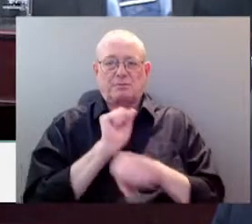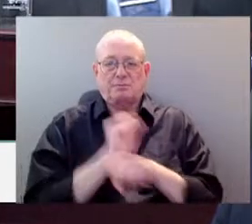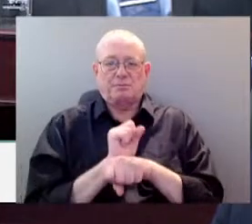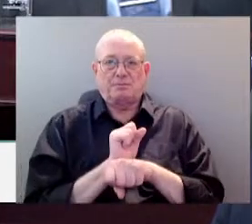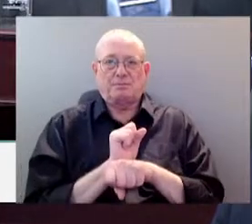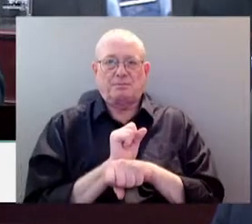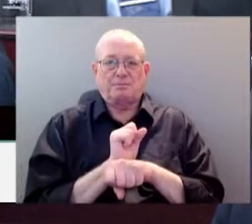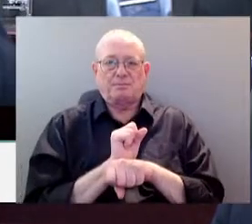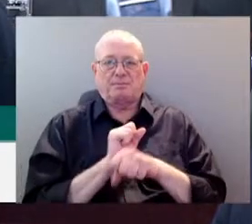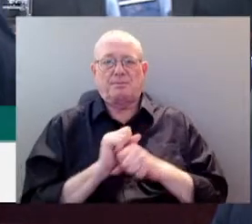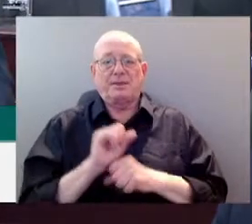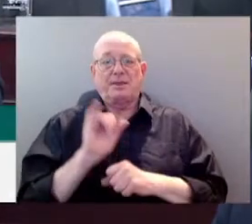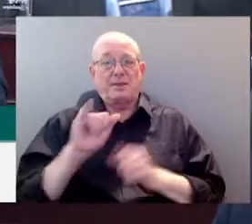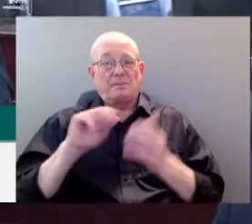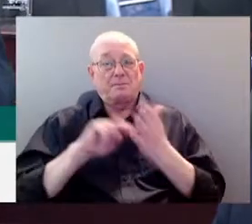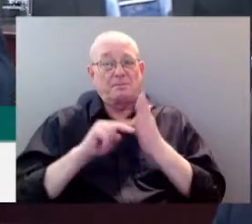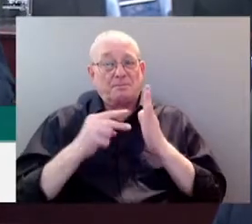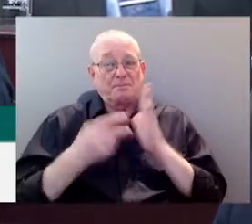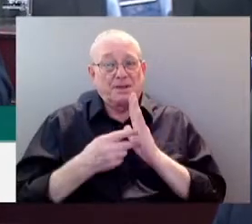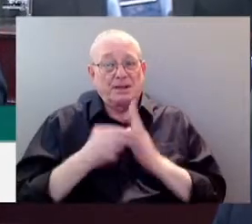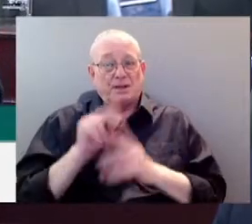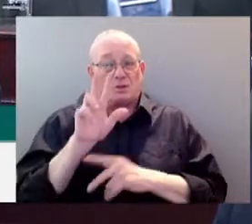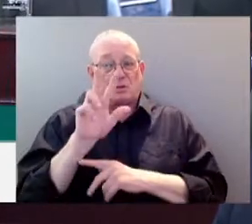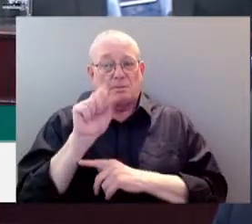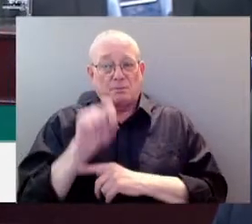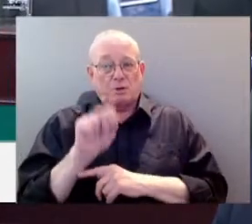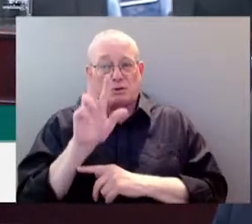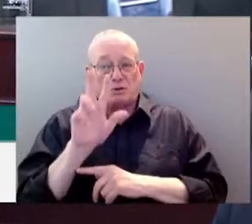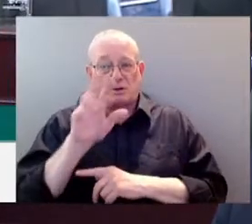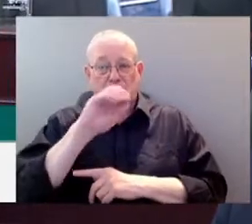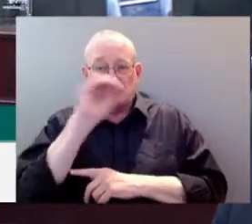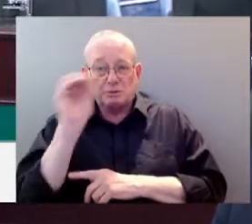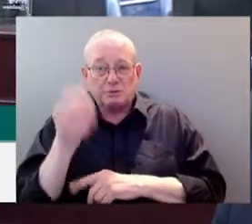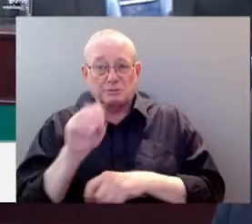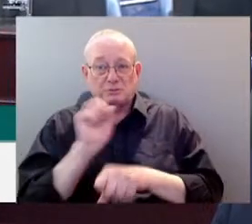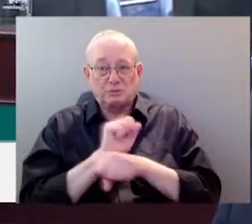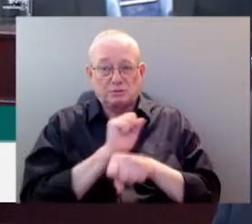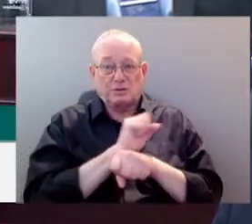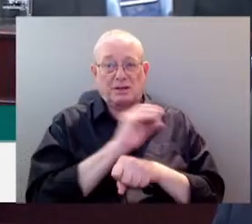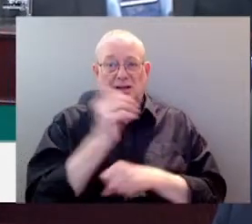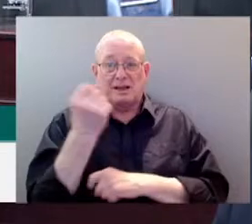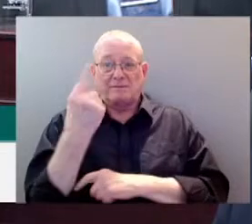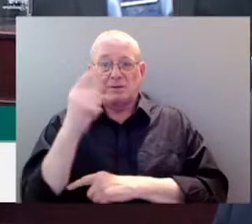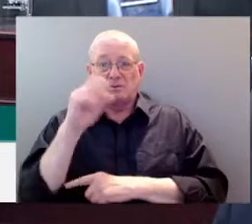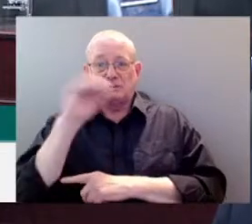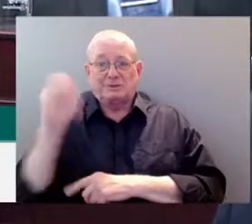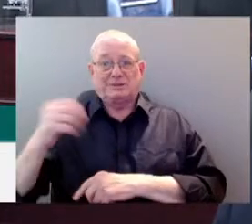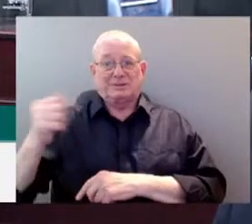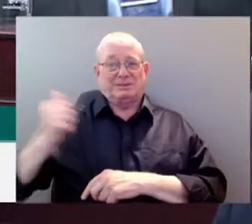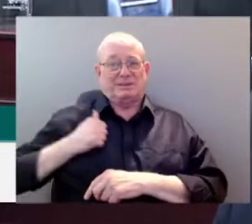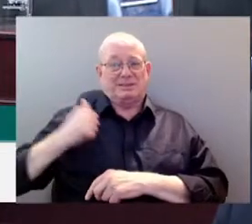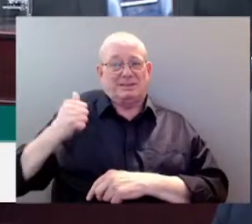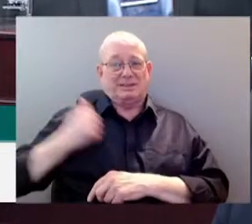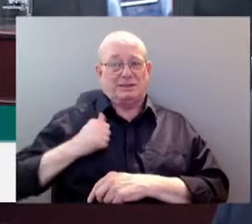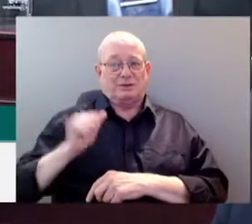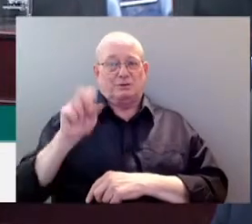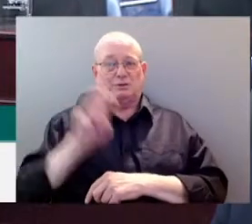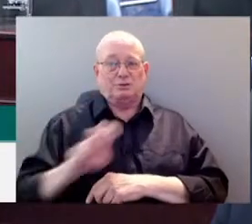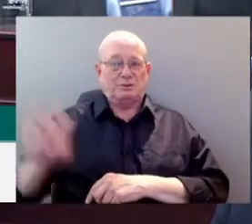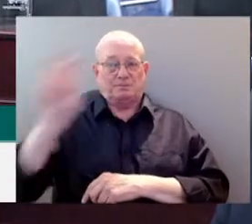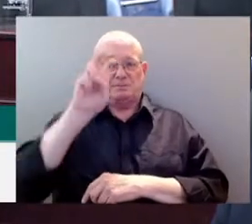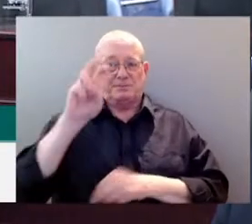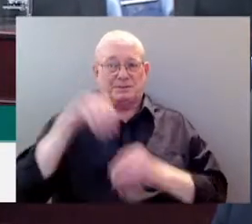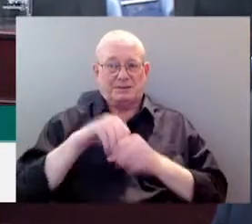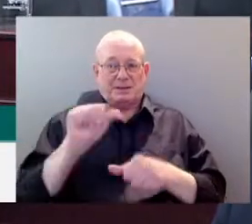total business in Alberta and 11% of tourism related business or in Alberta in developing the new tourism Hospitality